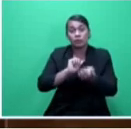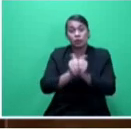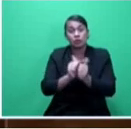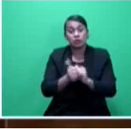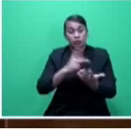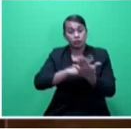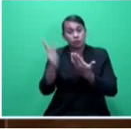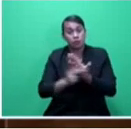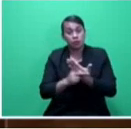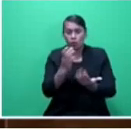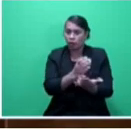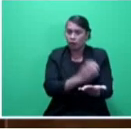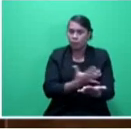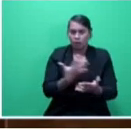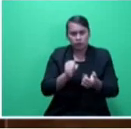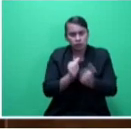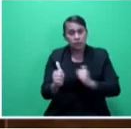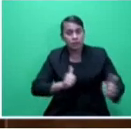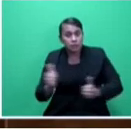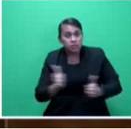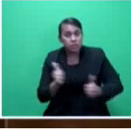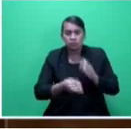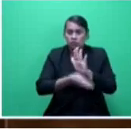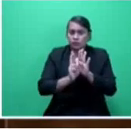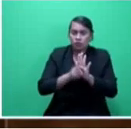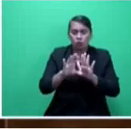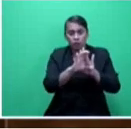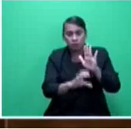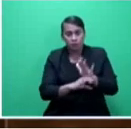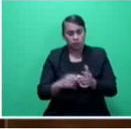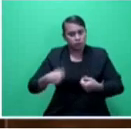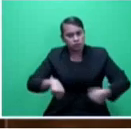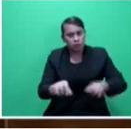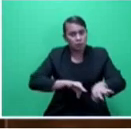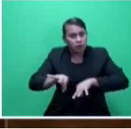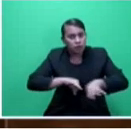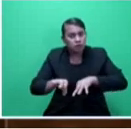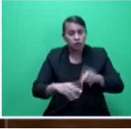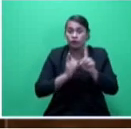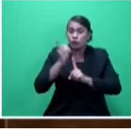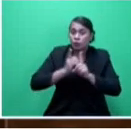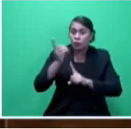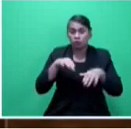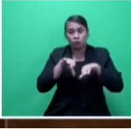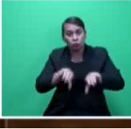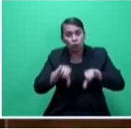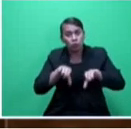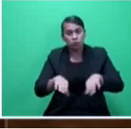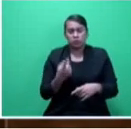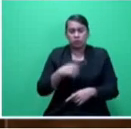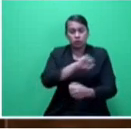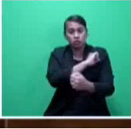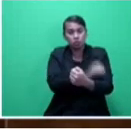administration, particularly on the review of constitution and strategic planning, development, coaches, and strength and